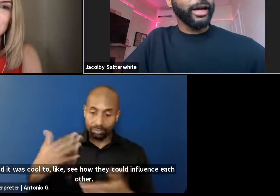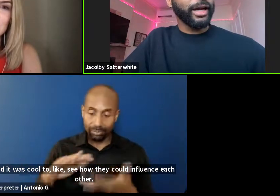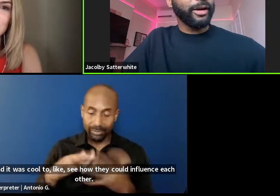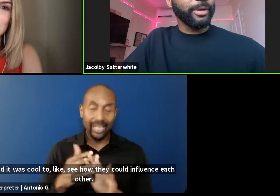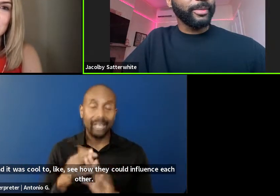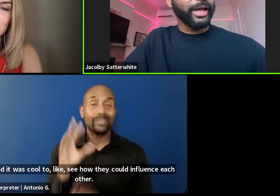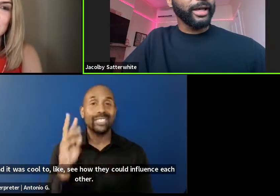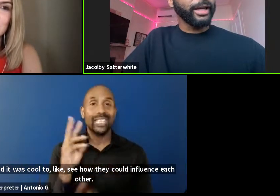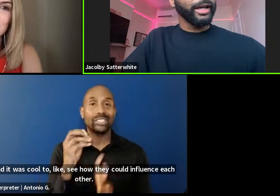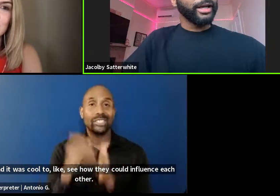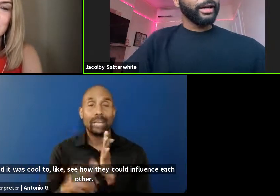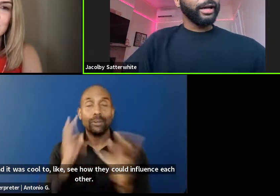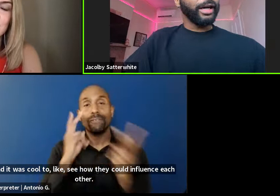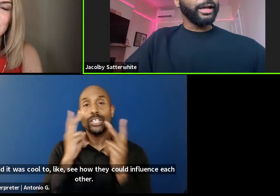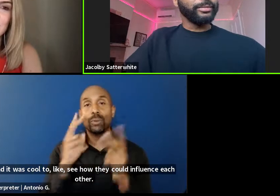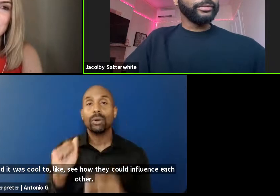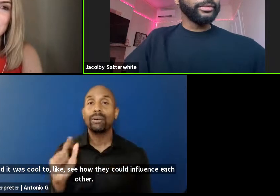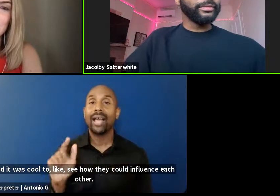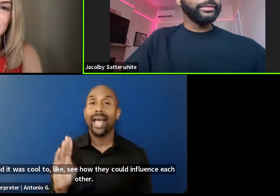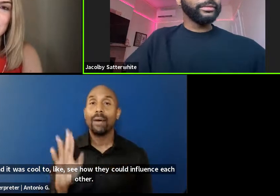visual album that